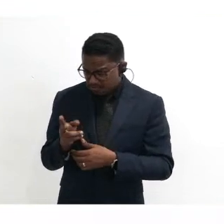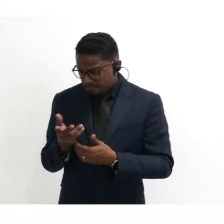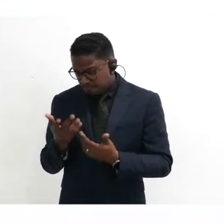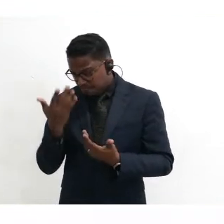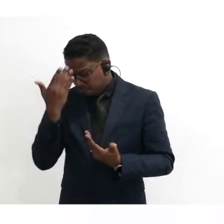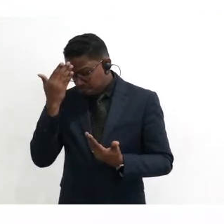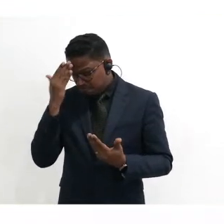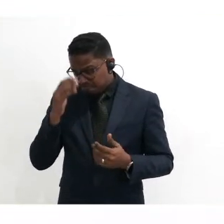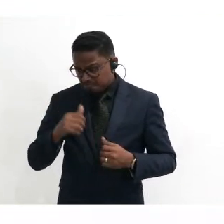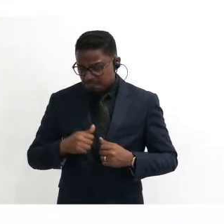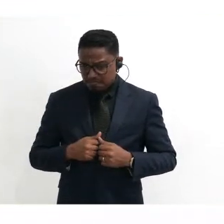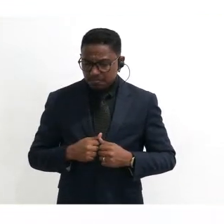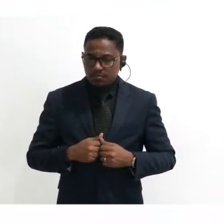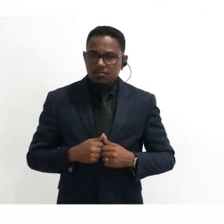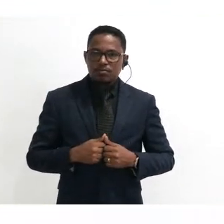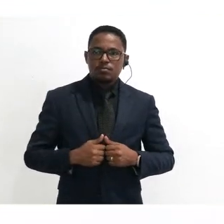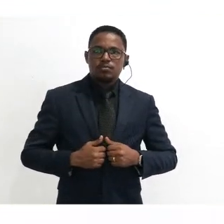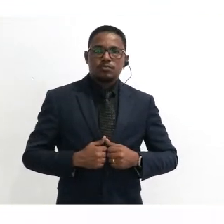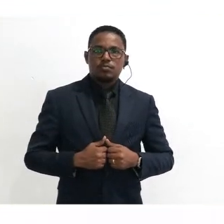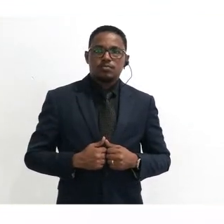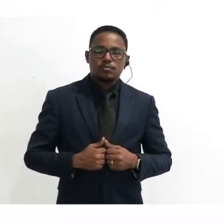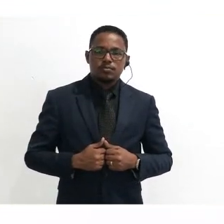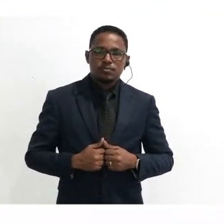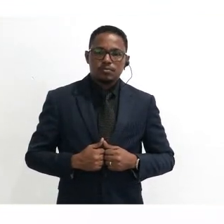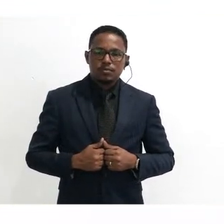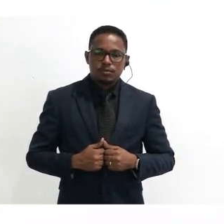One area I didn't really talk about